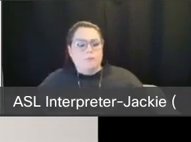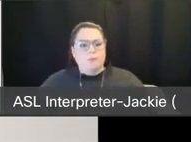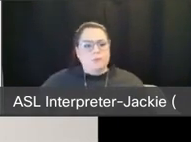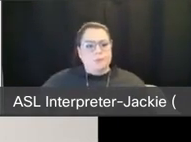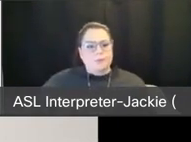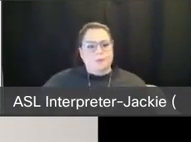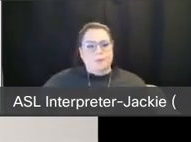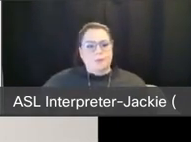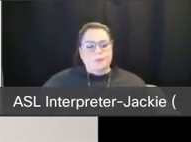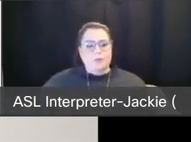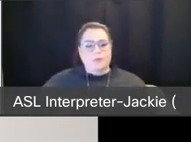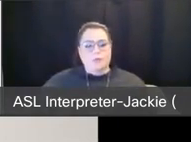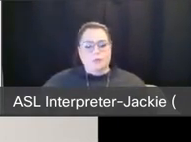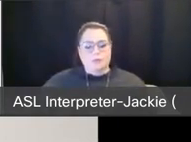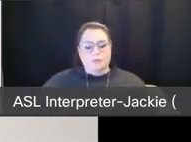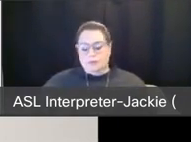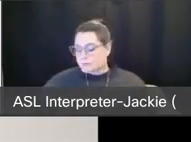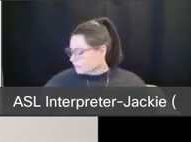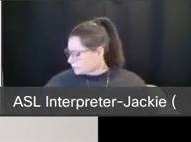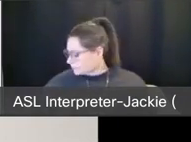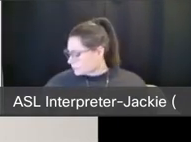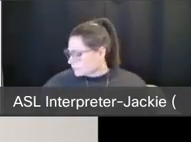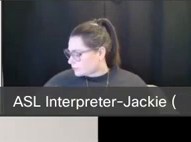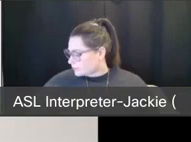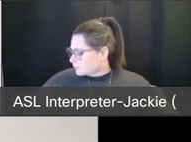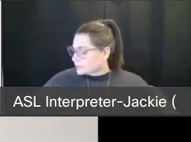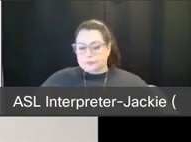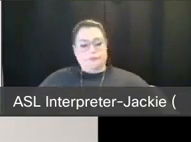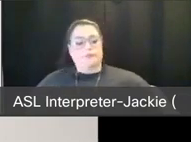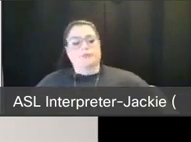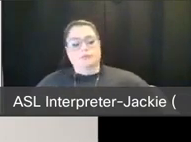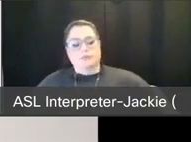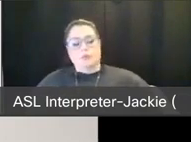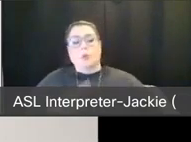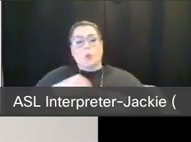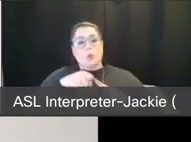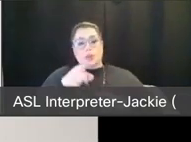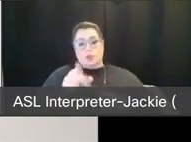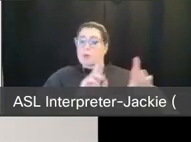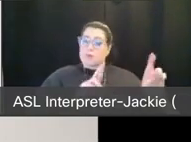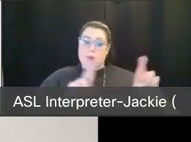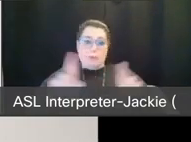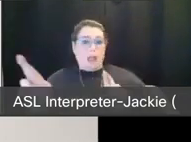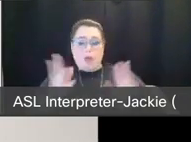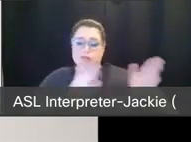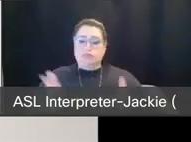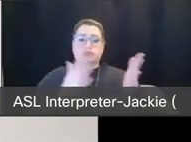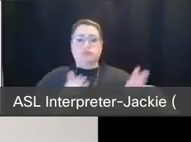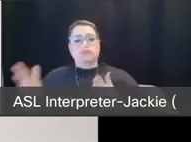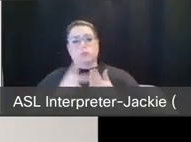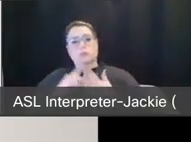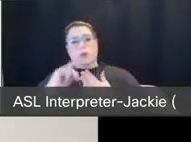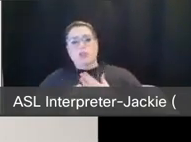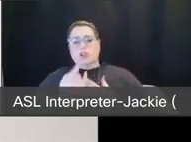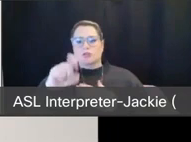So when you are preparing for your project, there's three things that you need to set up right away. One